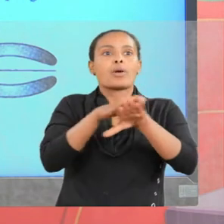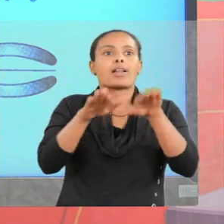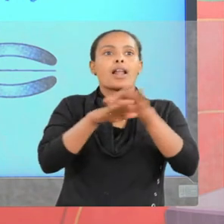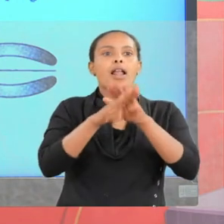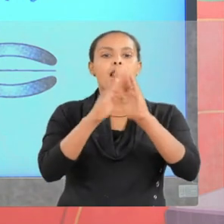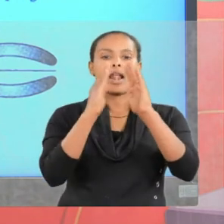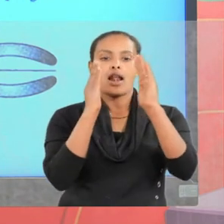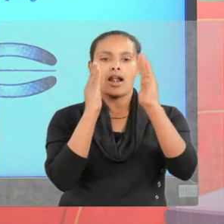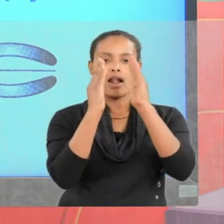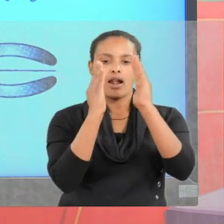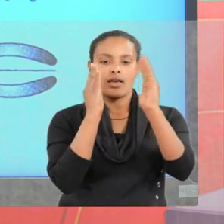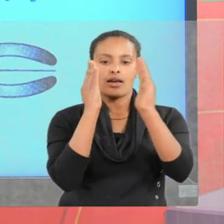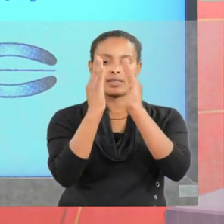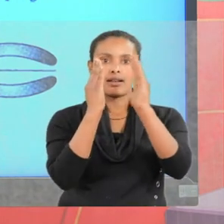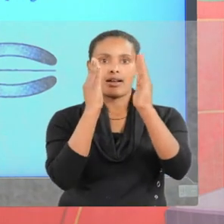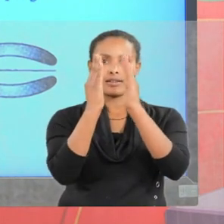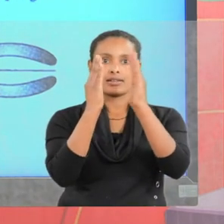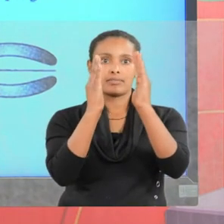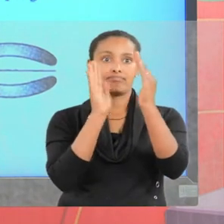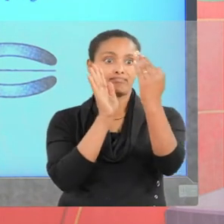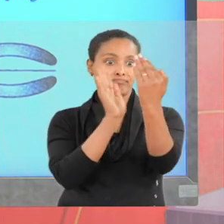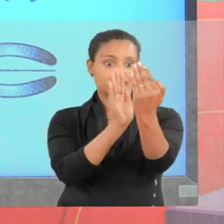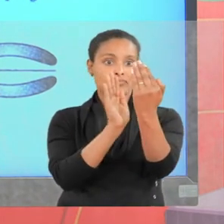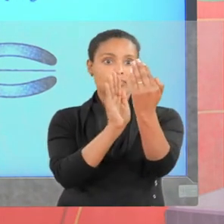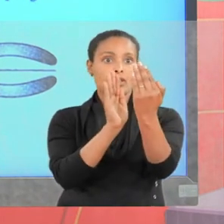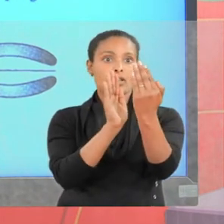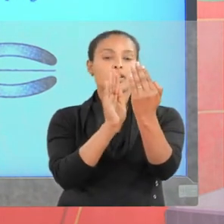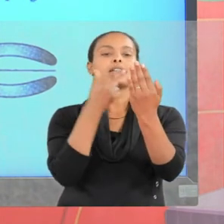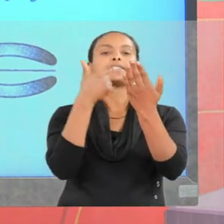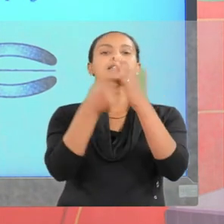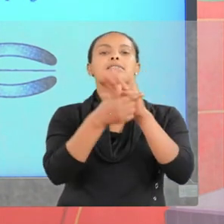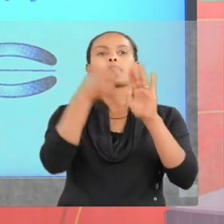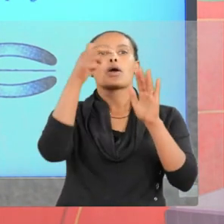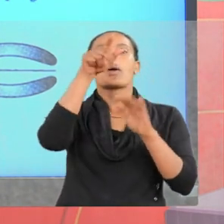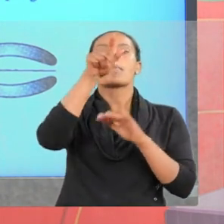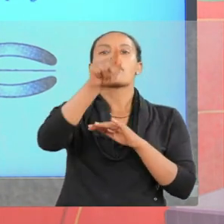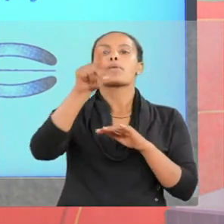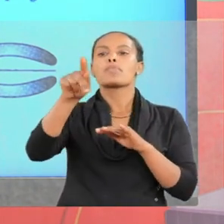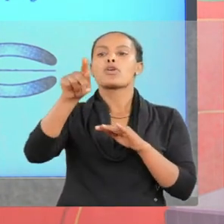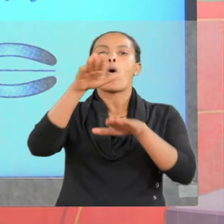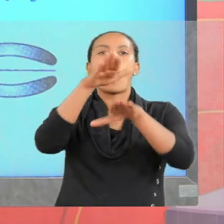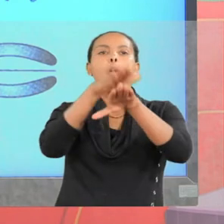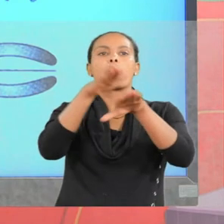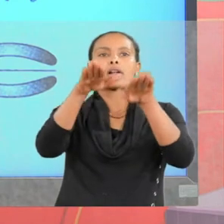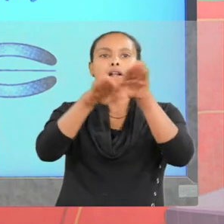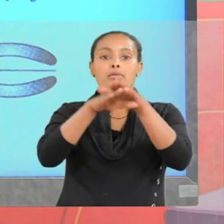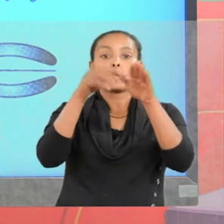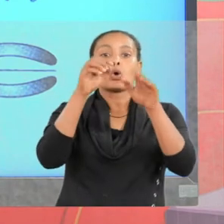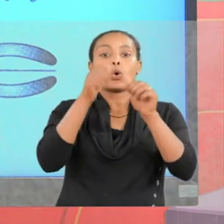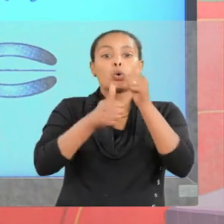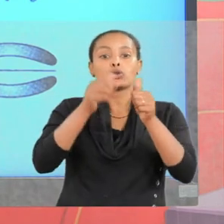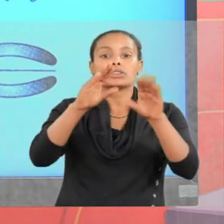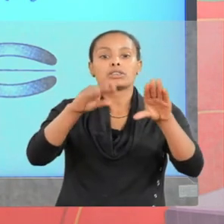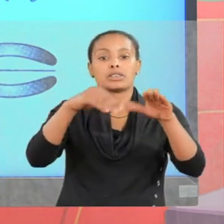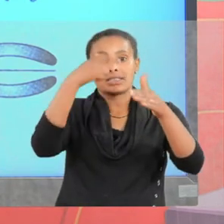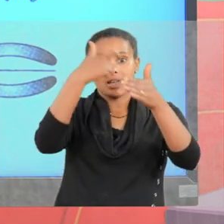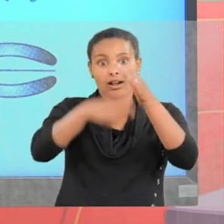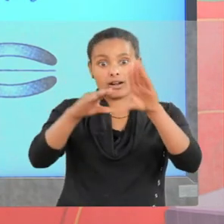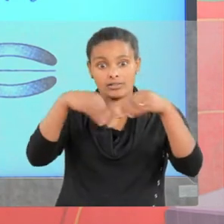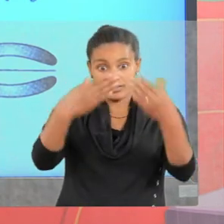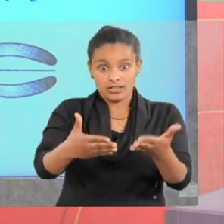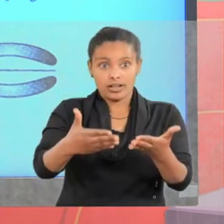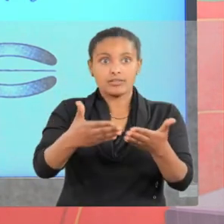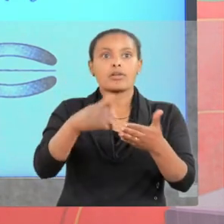laterally, sidewise. In this case, we call pp overlapping, which result in the formation